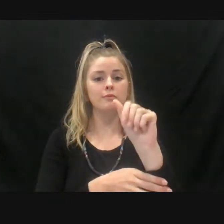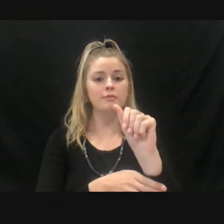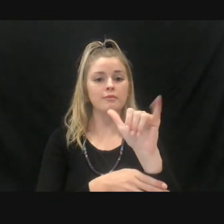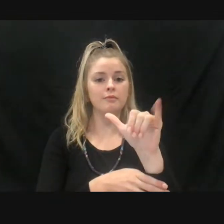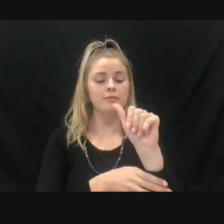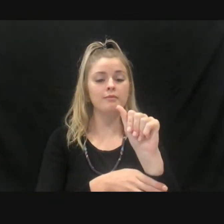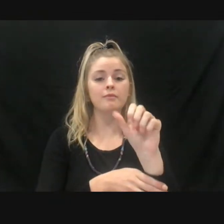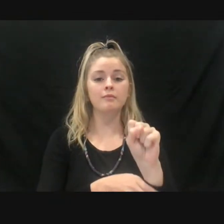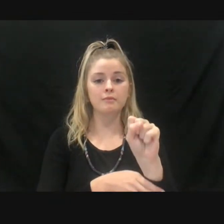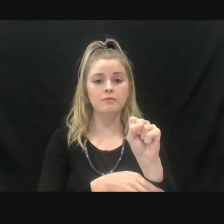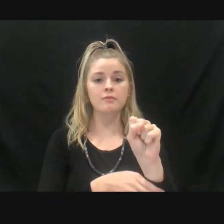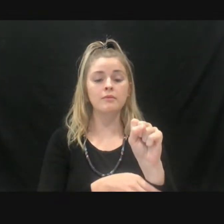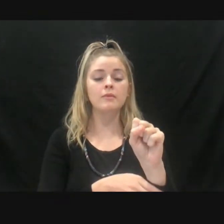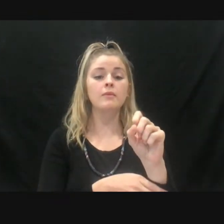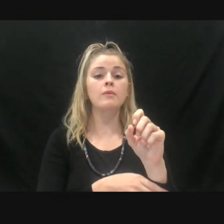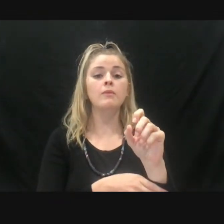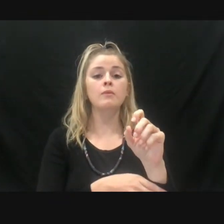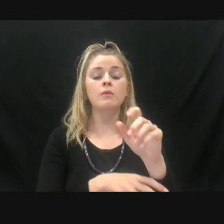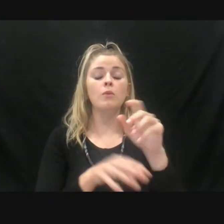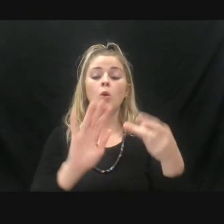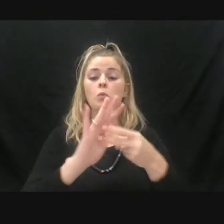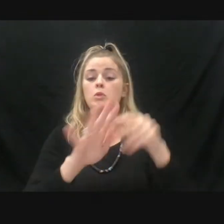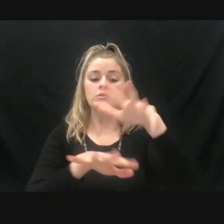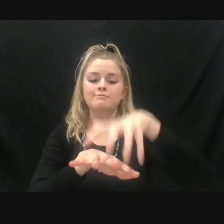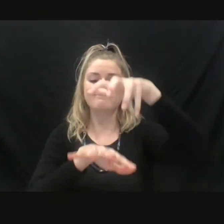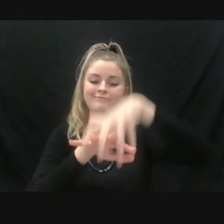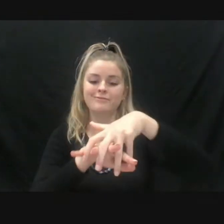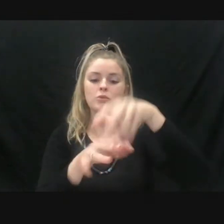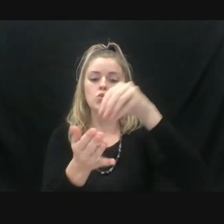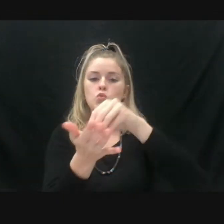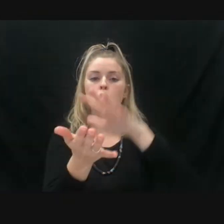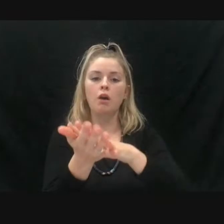M-A-Y-I-S, an Indigenous Records Guide.